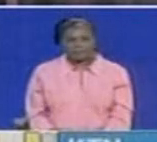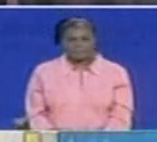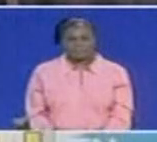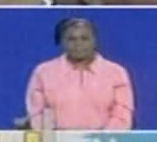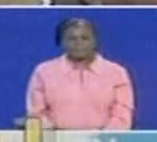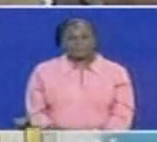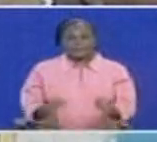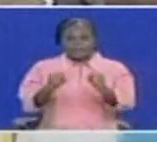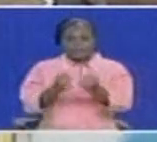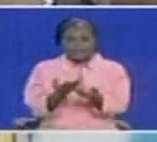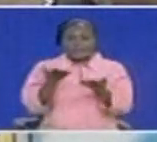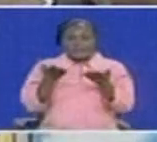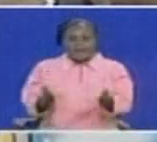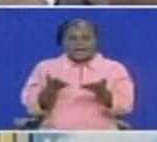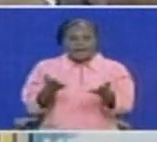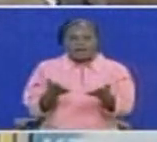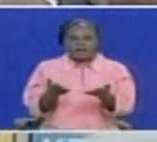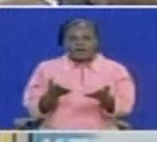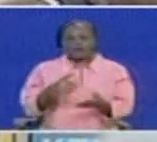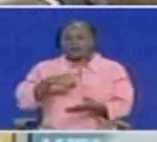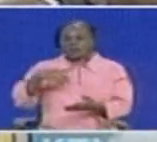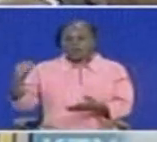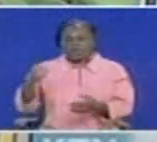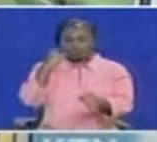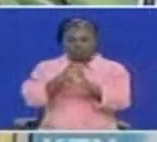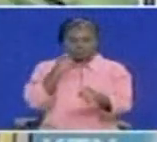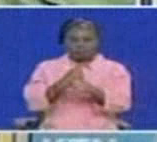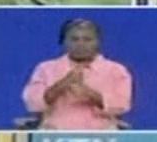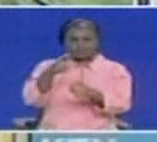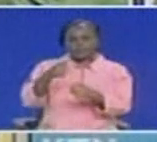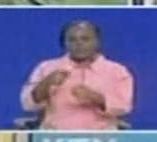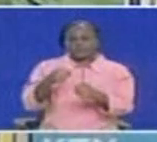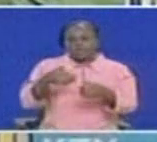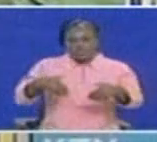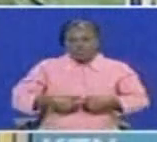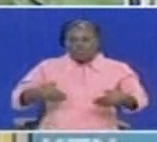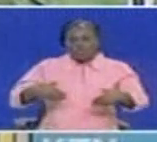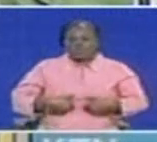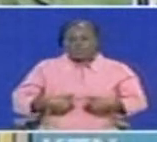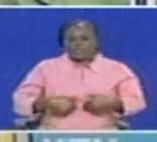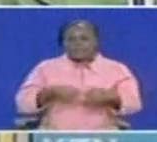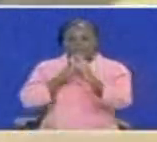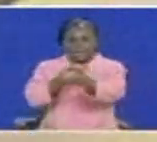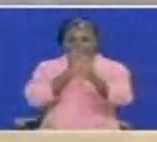Just ahead, now go forth and shine. Academy polishes youth talents.